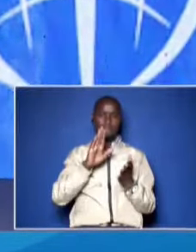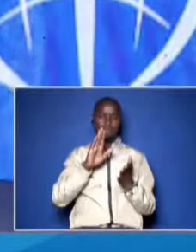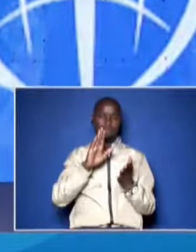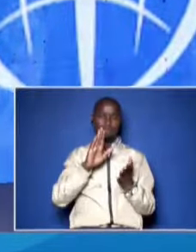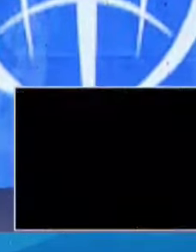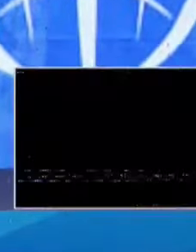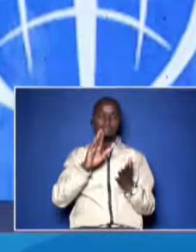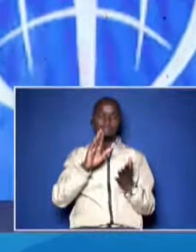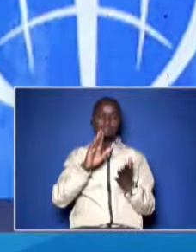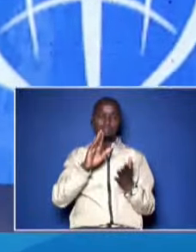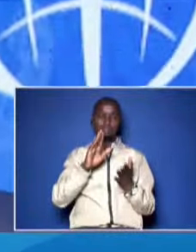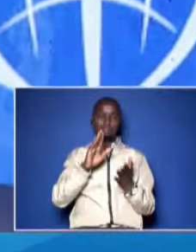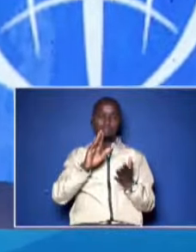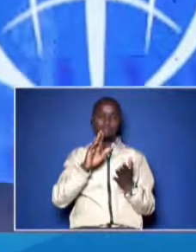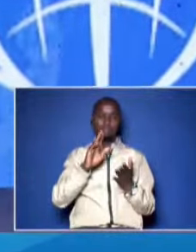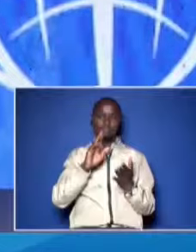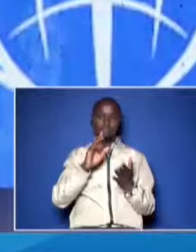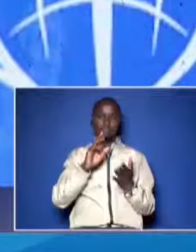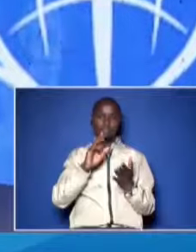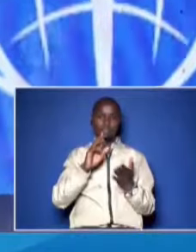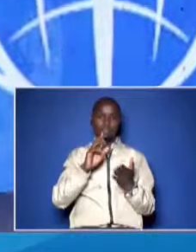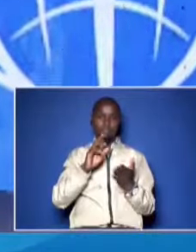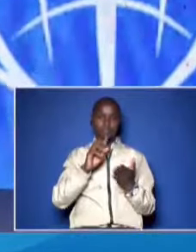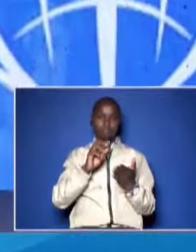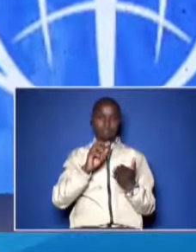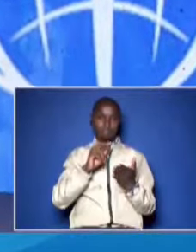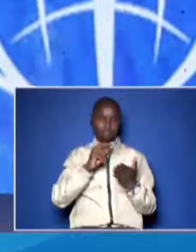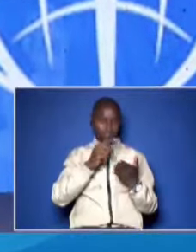remarkable statement by Billy